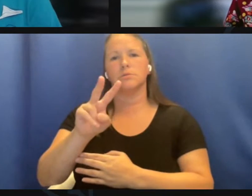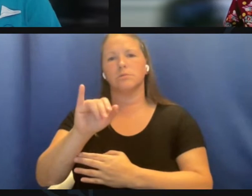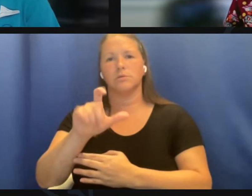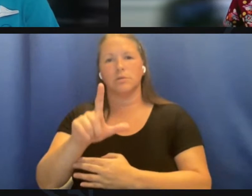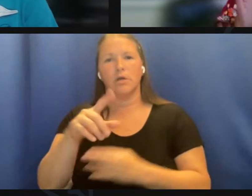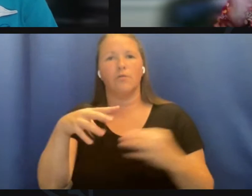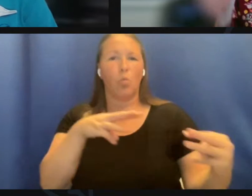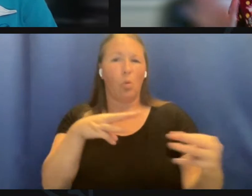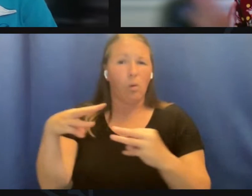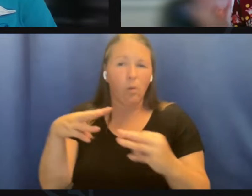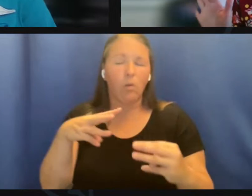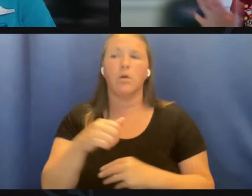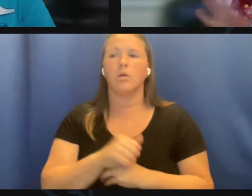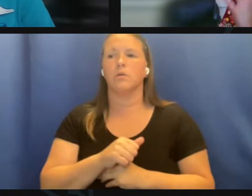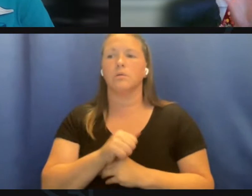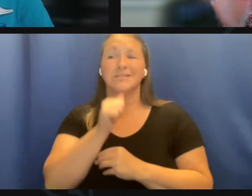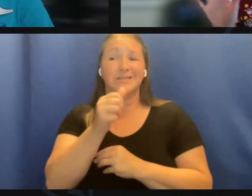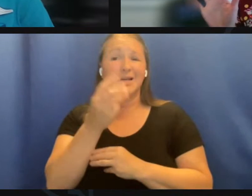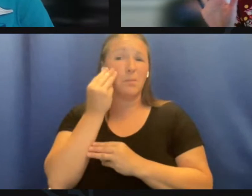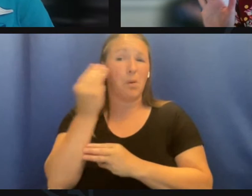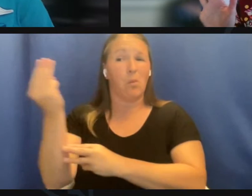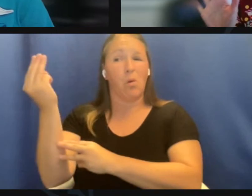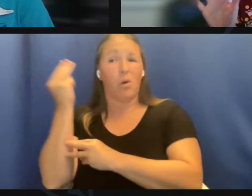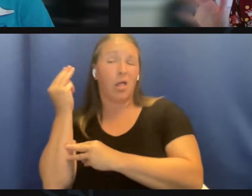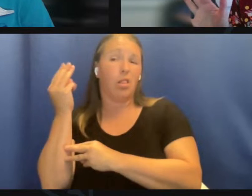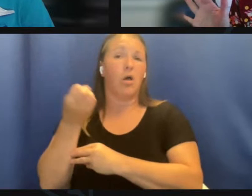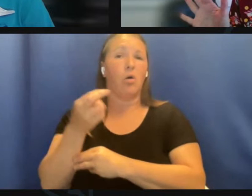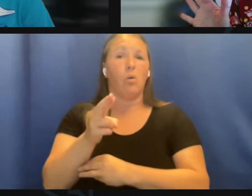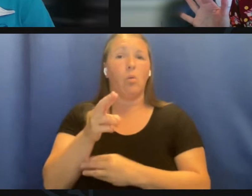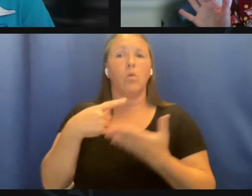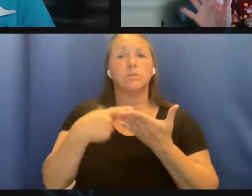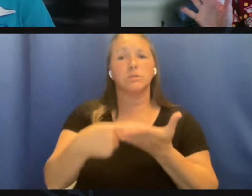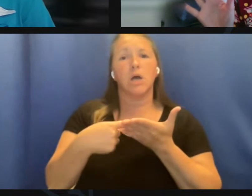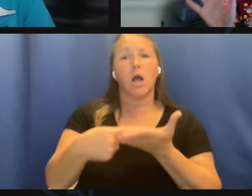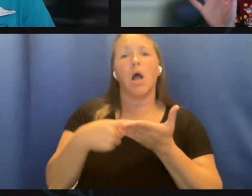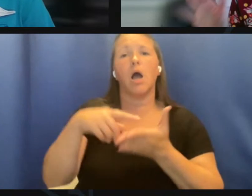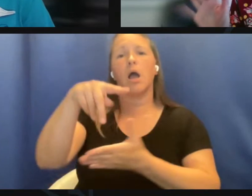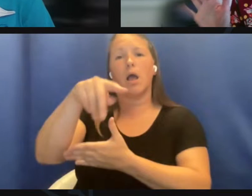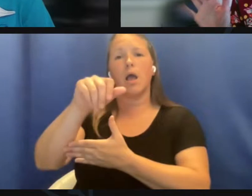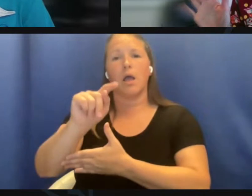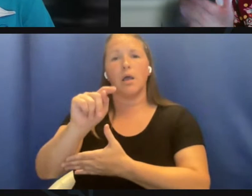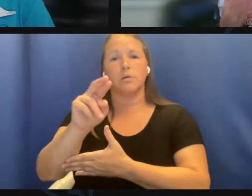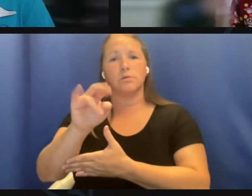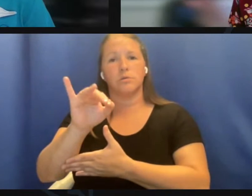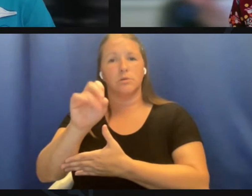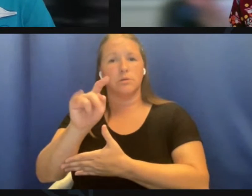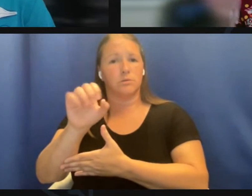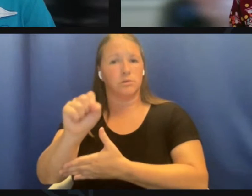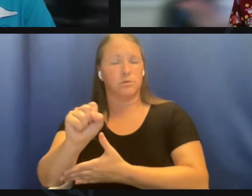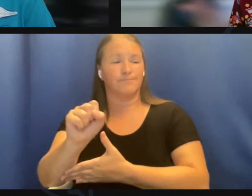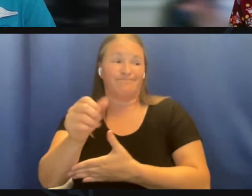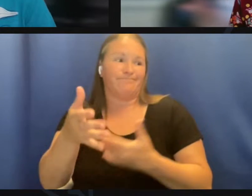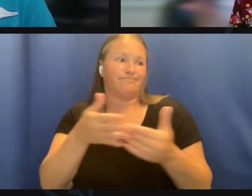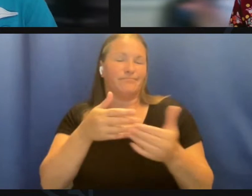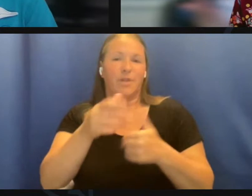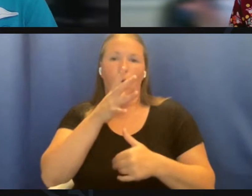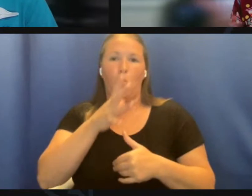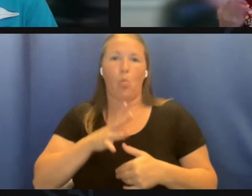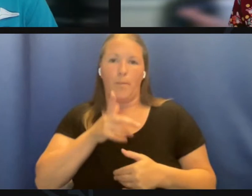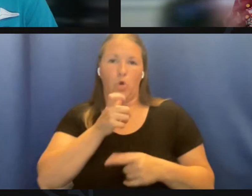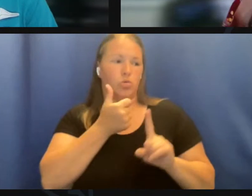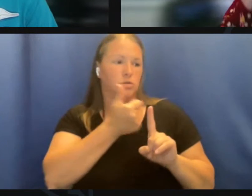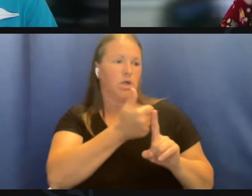She doesn't memorialize or talk about the Patriots. It just, even a woman who spent so much